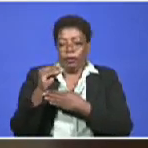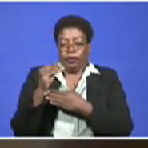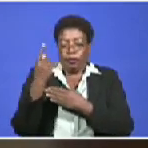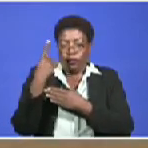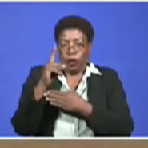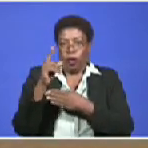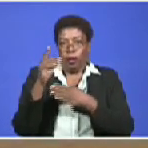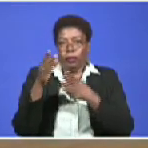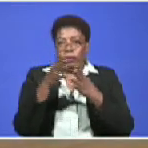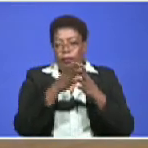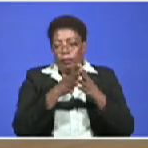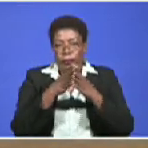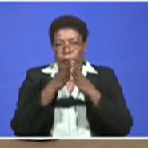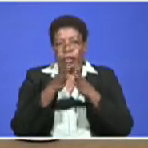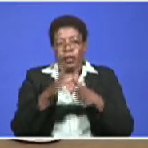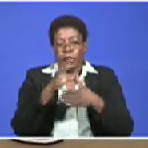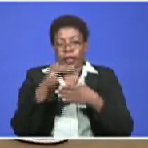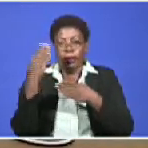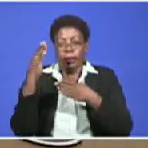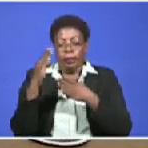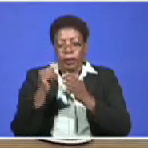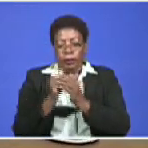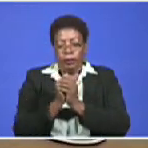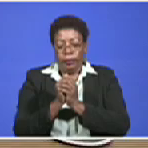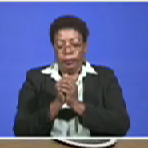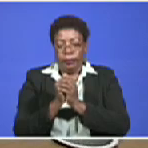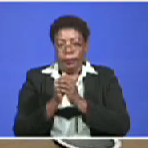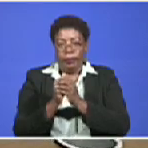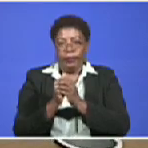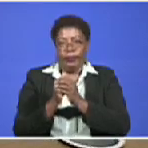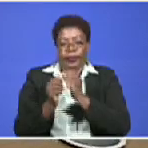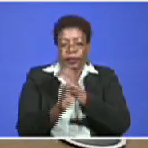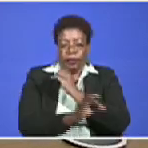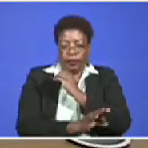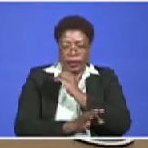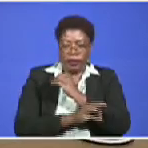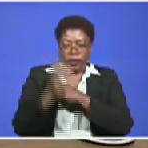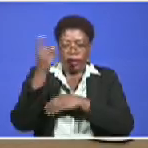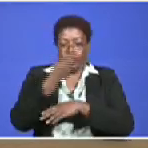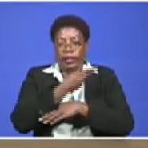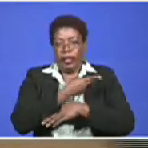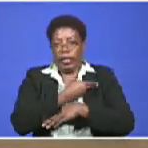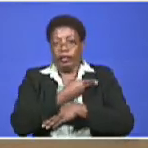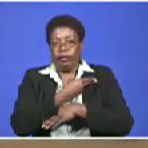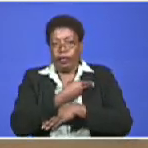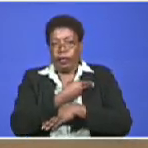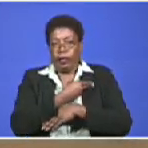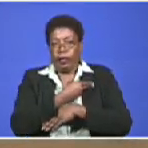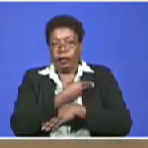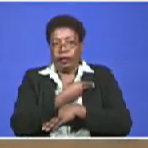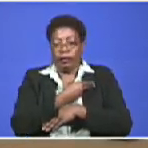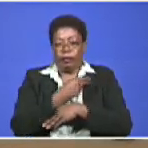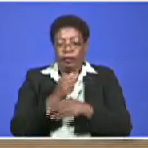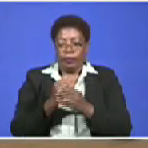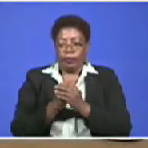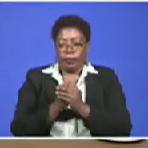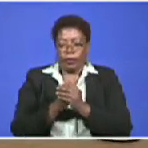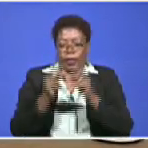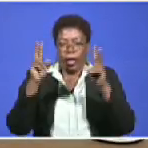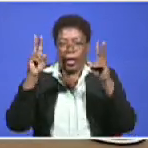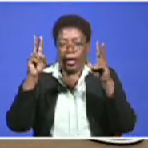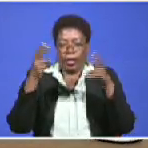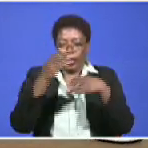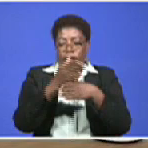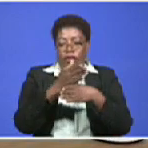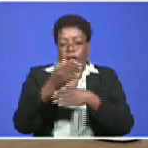greater numbers. Minister of Foreign Affairs, the Honorable Darren Henfield, and U.S. Chargé d'Affaires, Stephanie Bowers, highlighted the